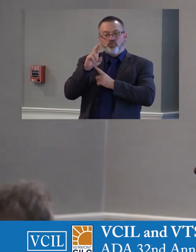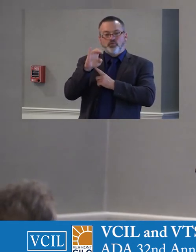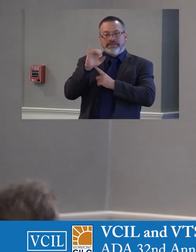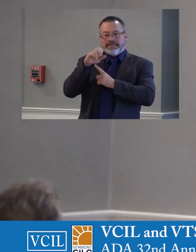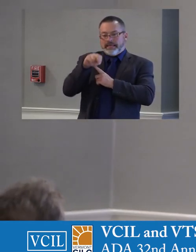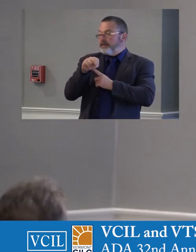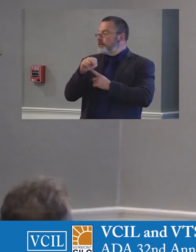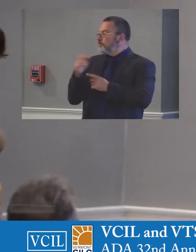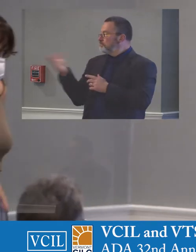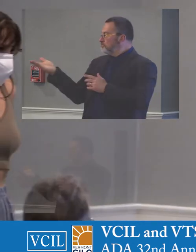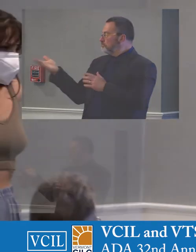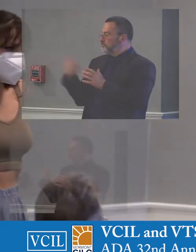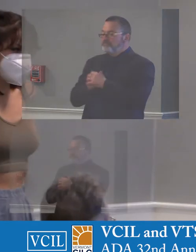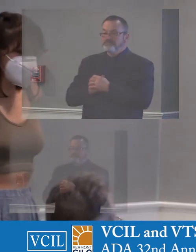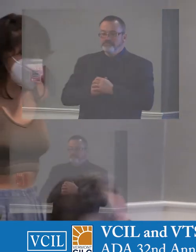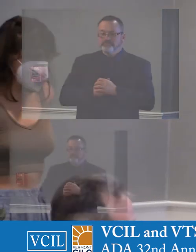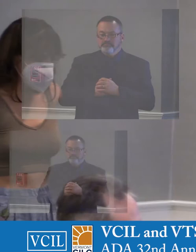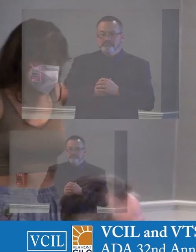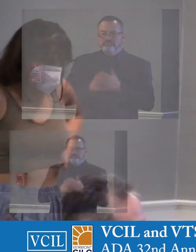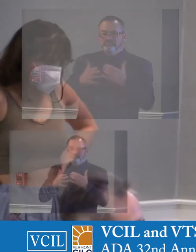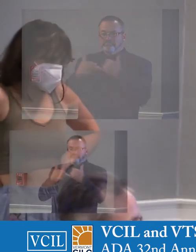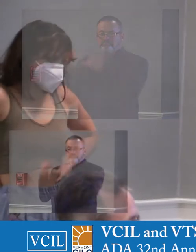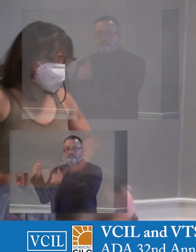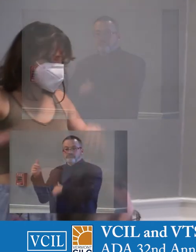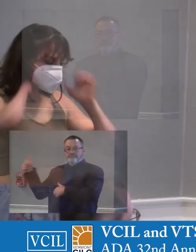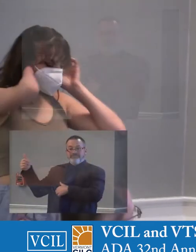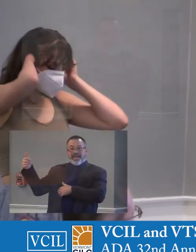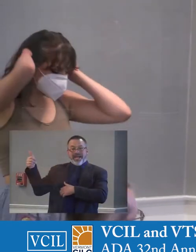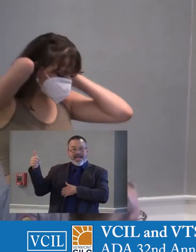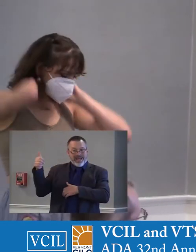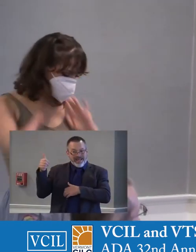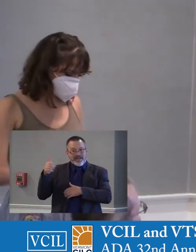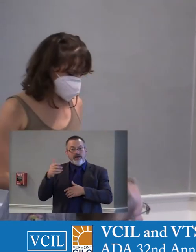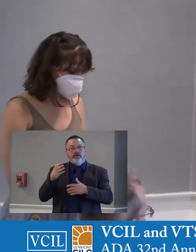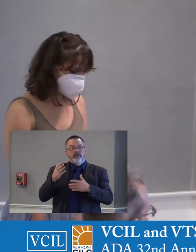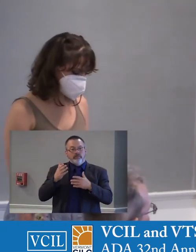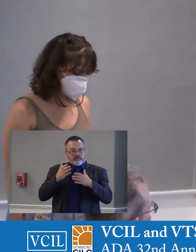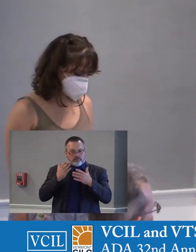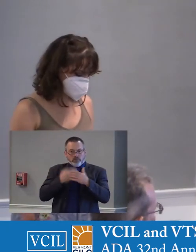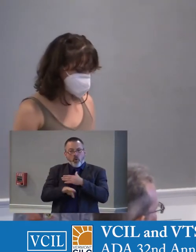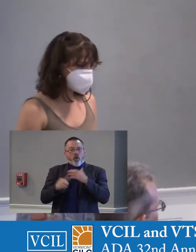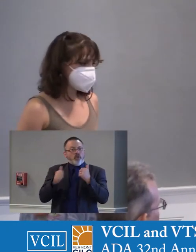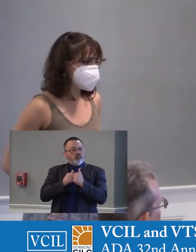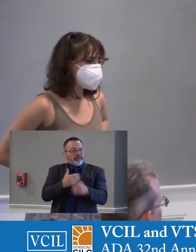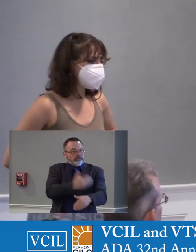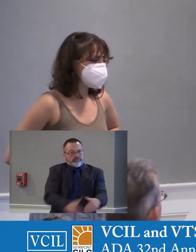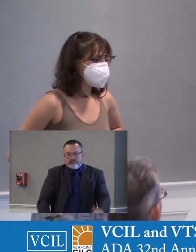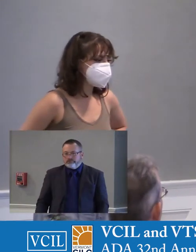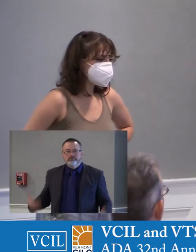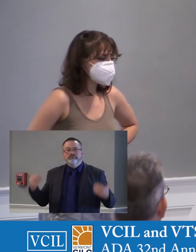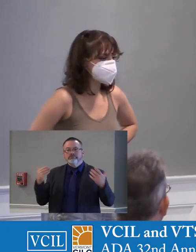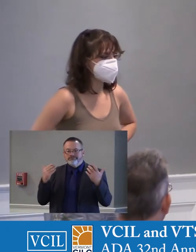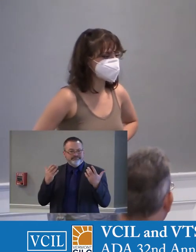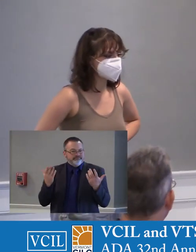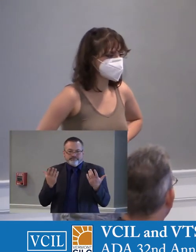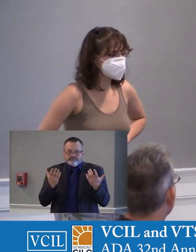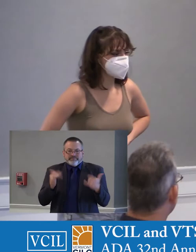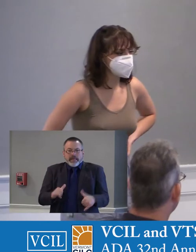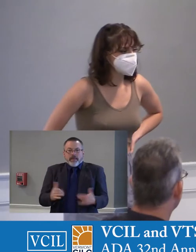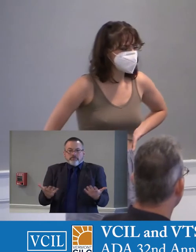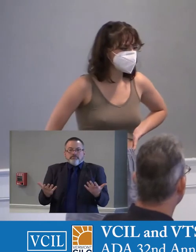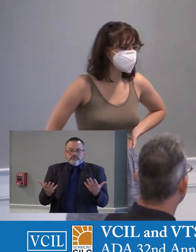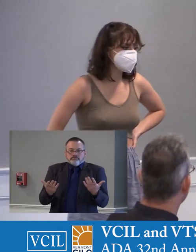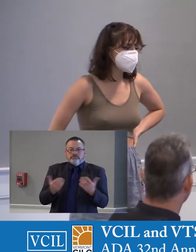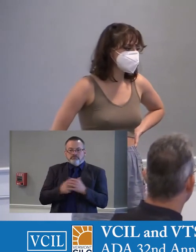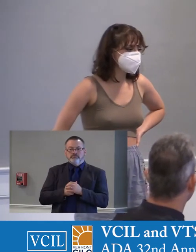Okay. Isabel was born a double congenital amputee and has had no choice really but to be an activist because her disability